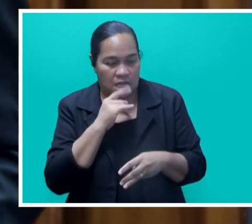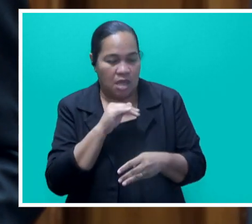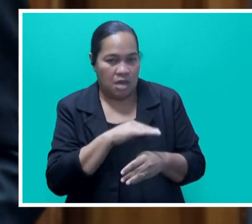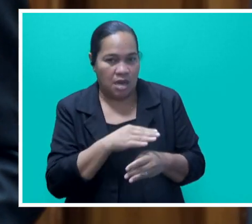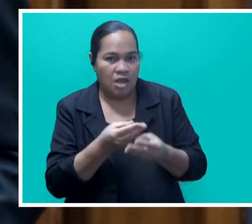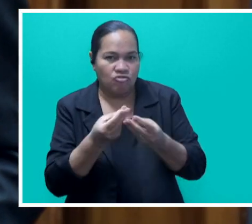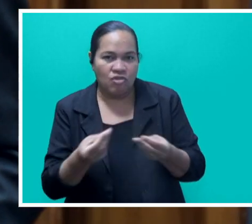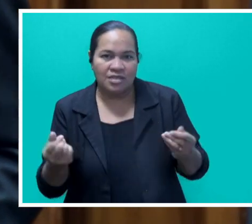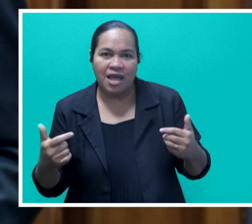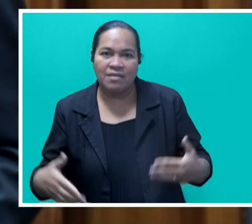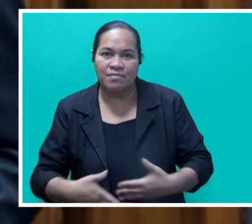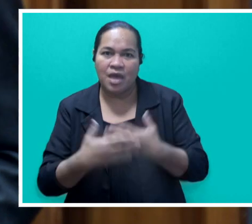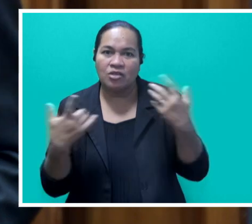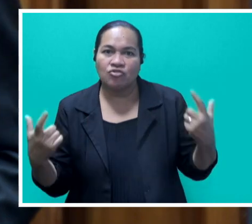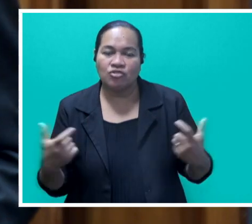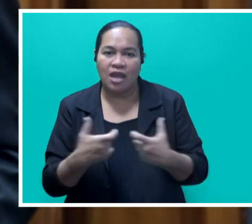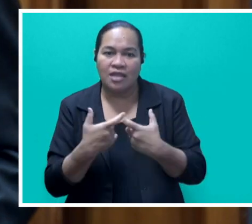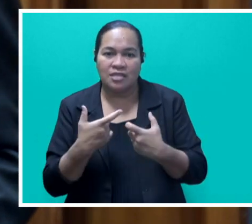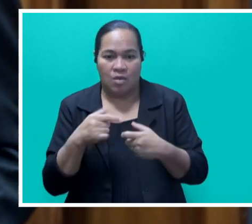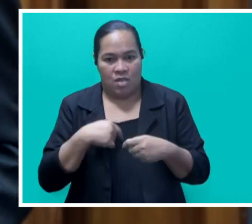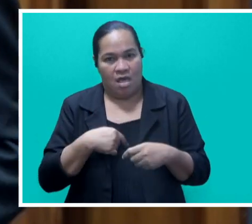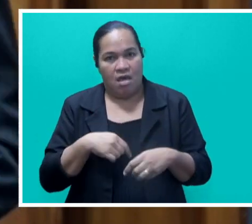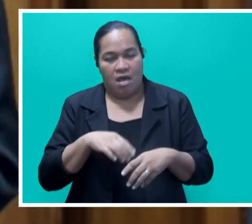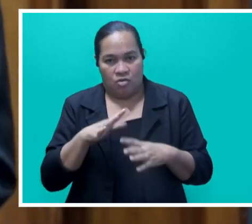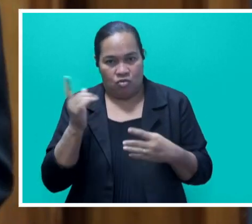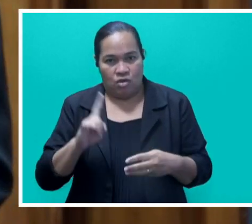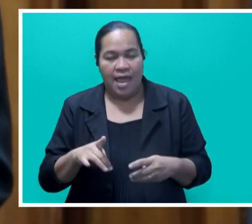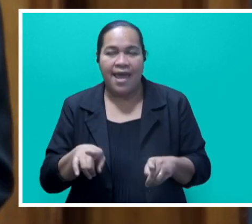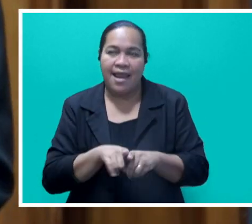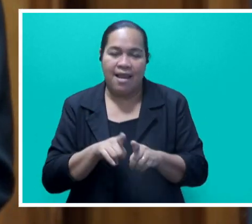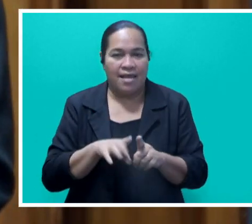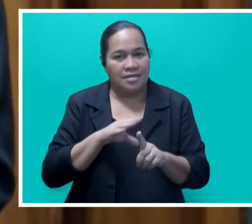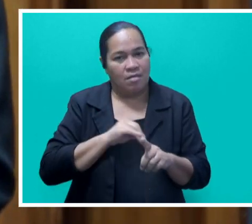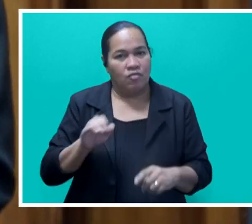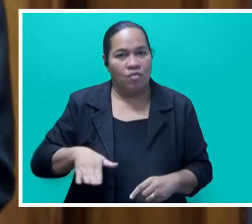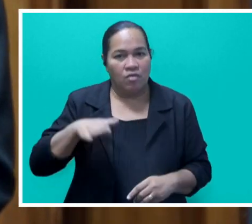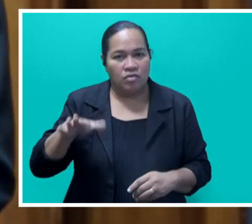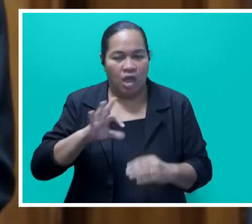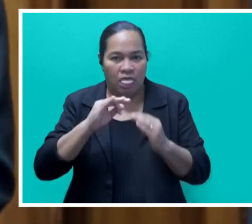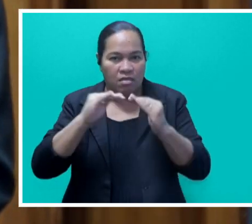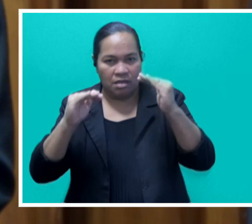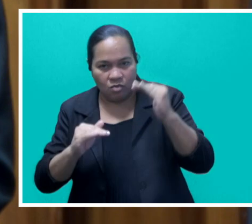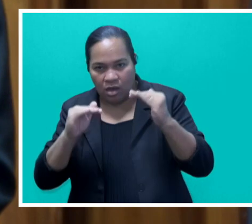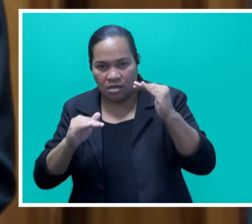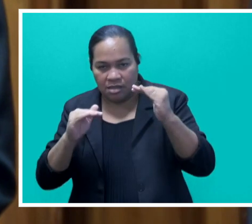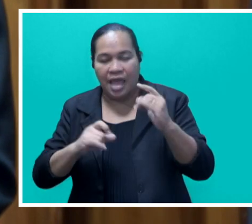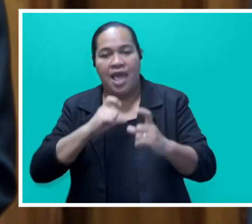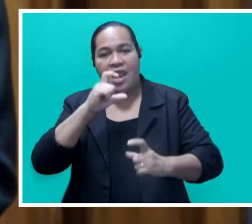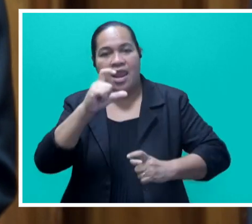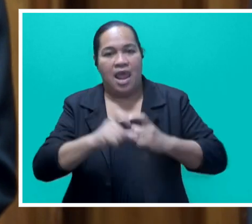address the biggest challenges facing our society today, such as poverty, inequality, and climate